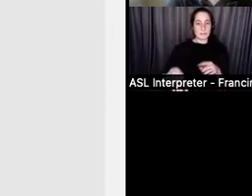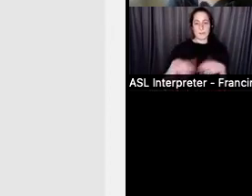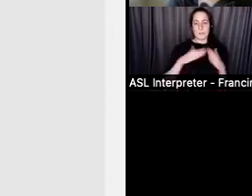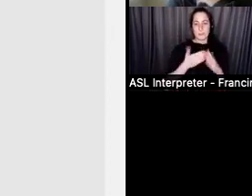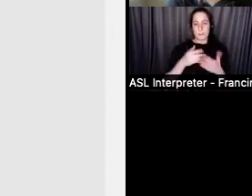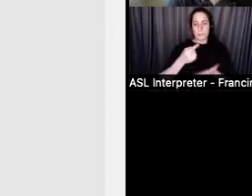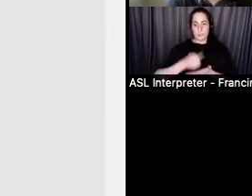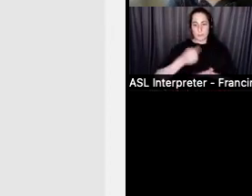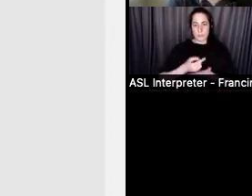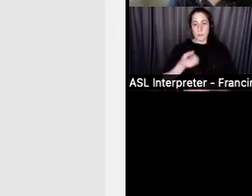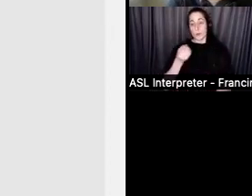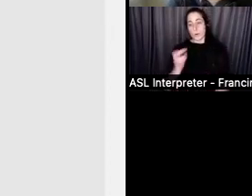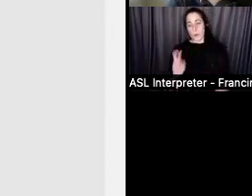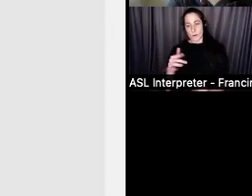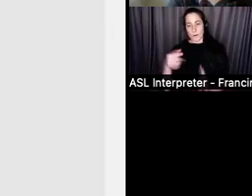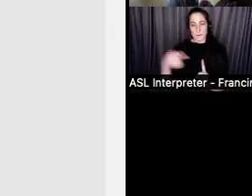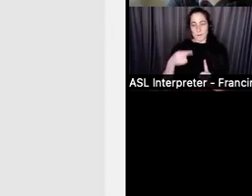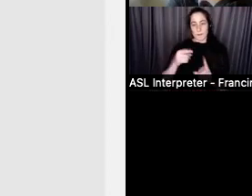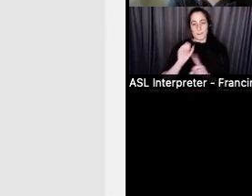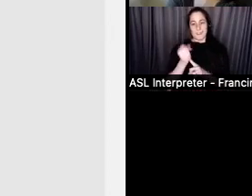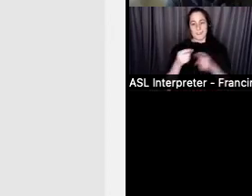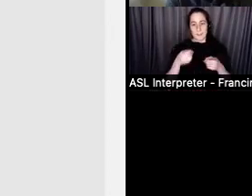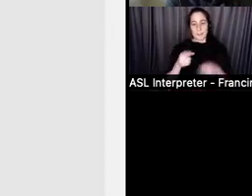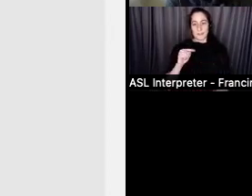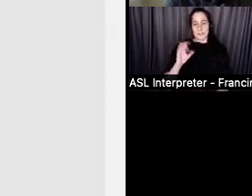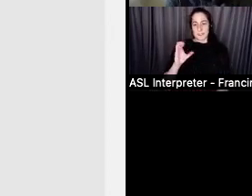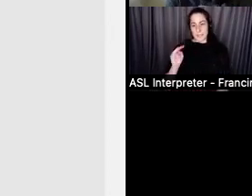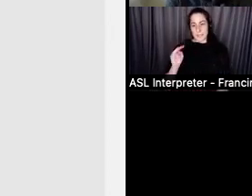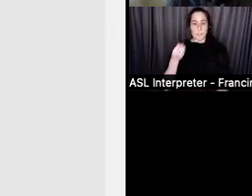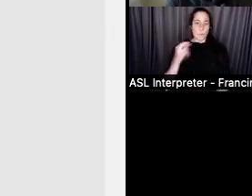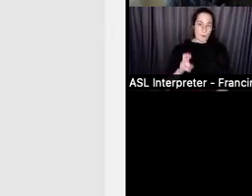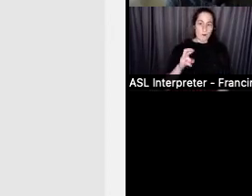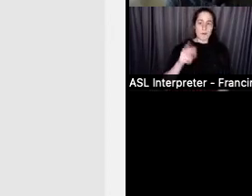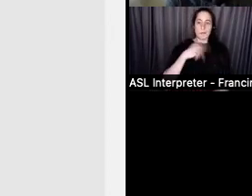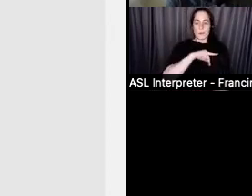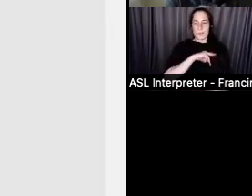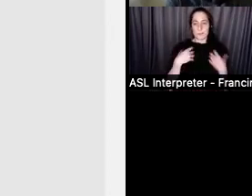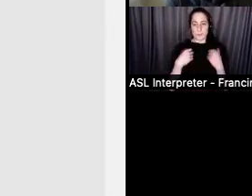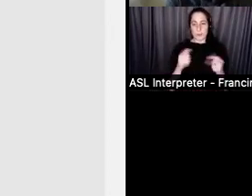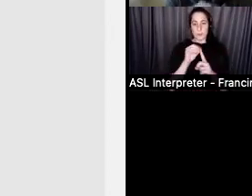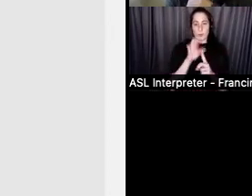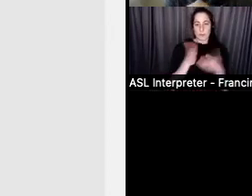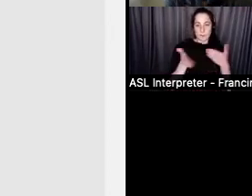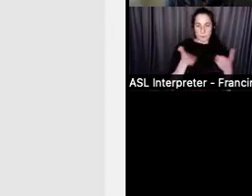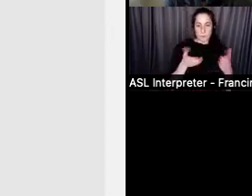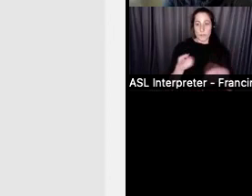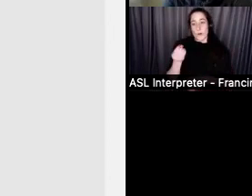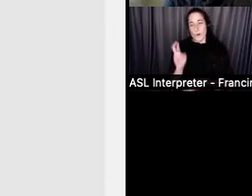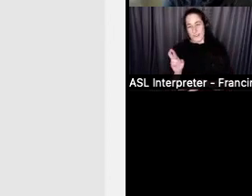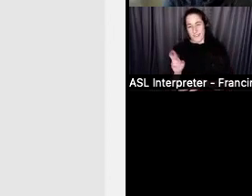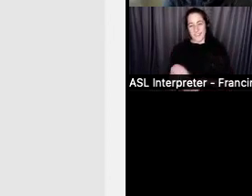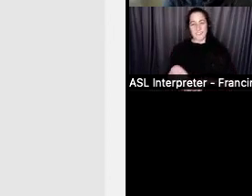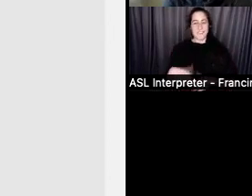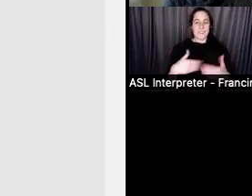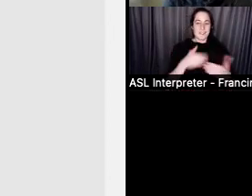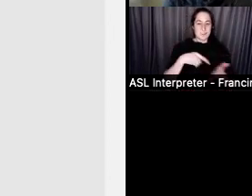ACT, or targeted case management, also known as TCM, or personalized recovery-oriented services, known as PROS, or a prepaid